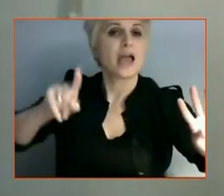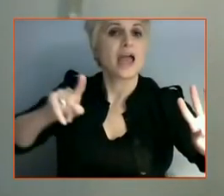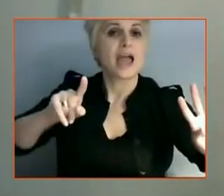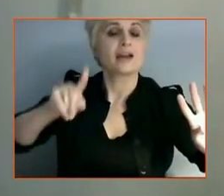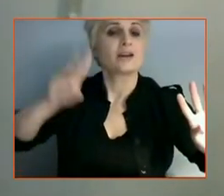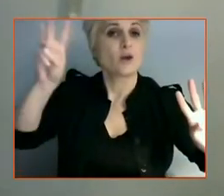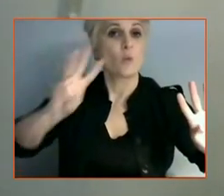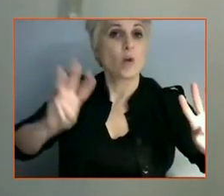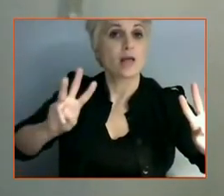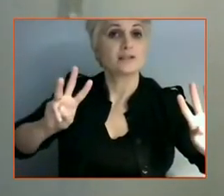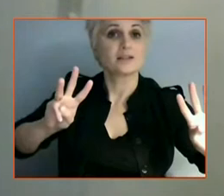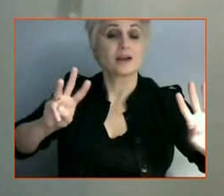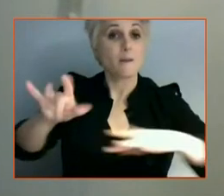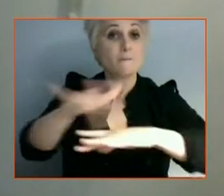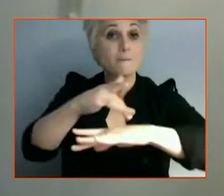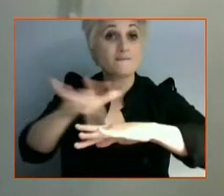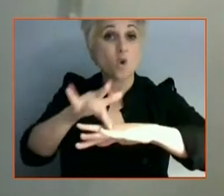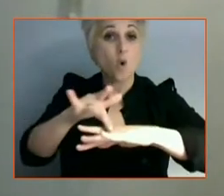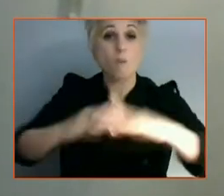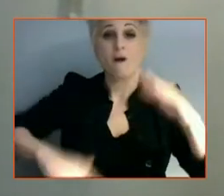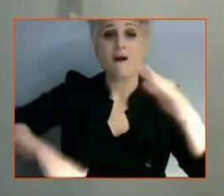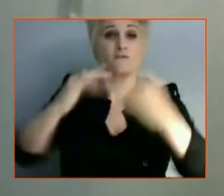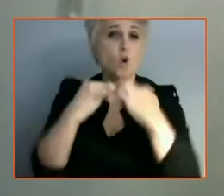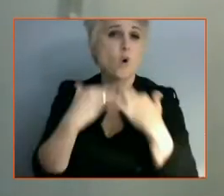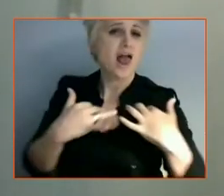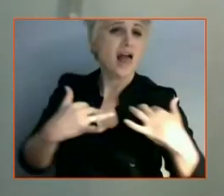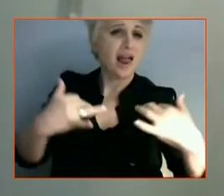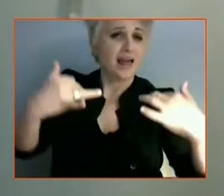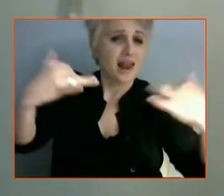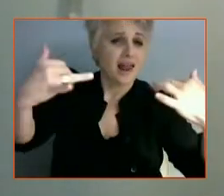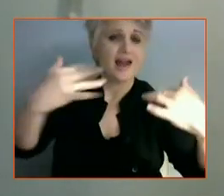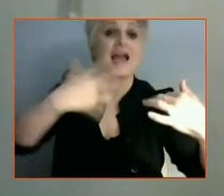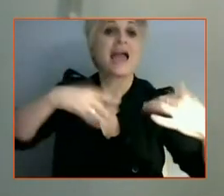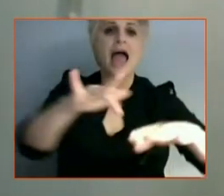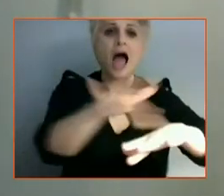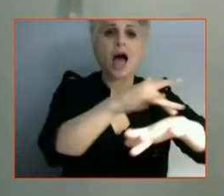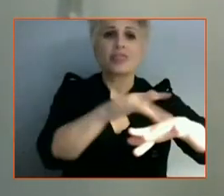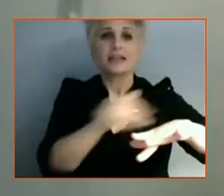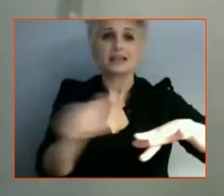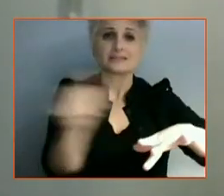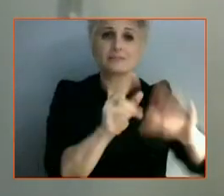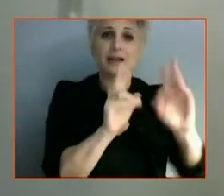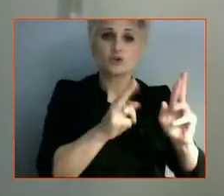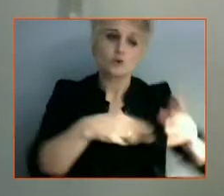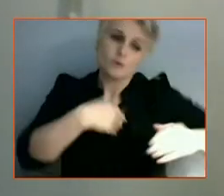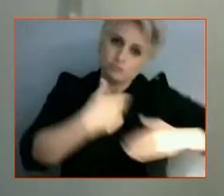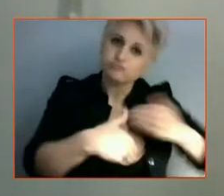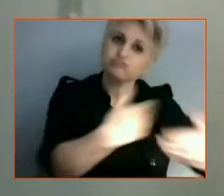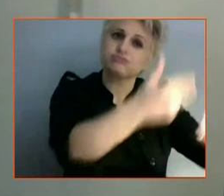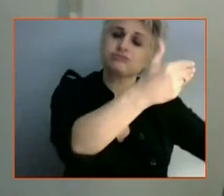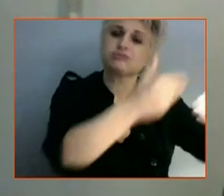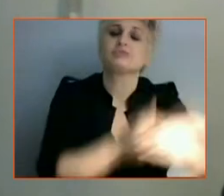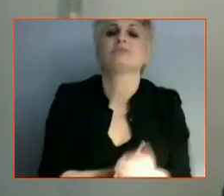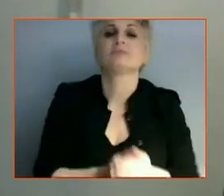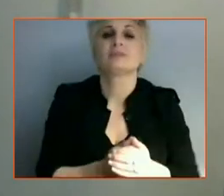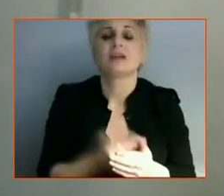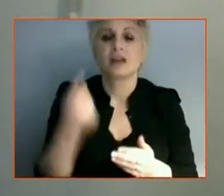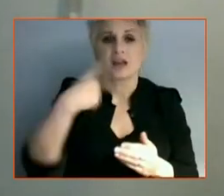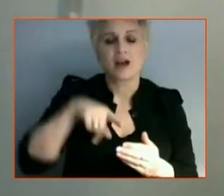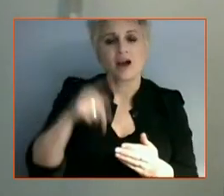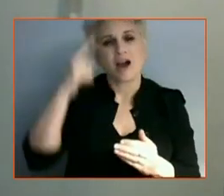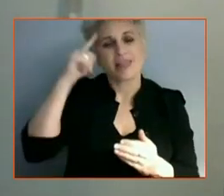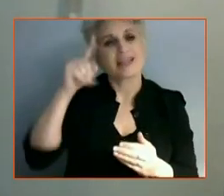Wellington to a full audience. Our theatres had resumed. Things were starting to get underway. we discussed on that